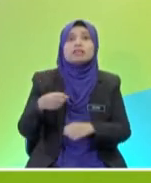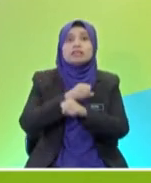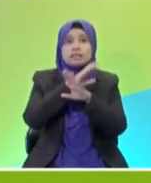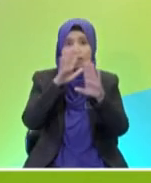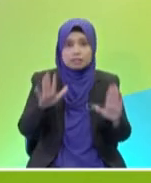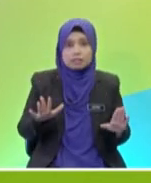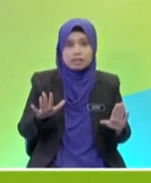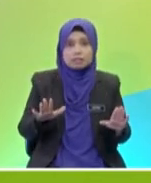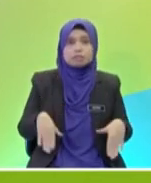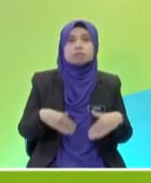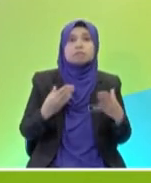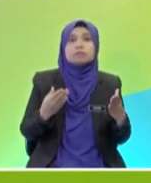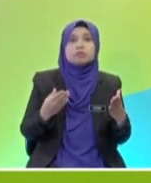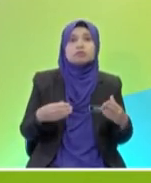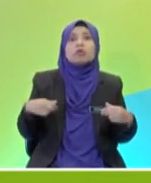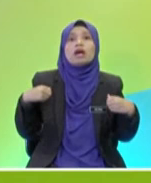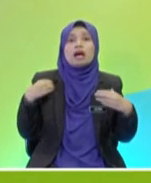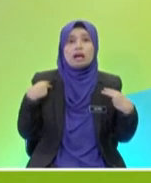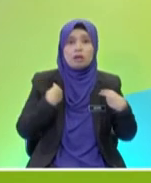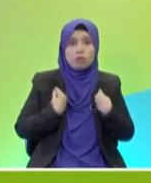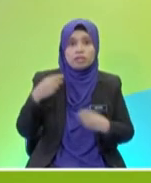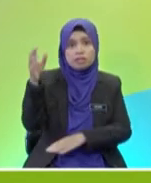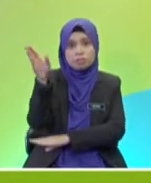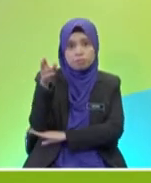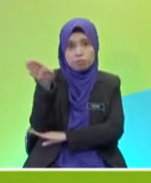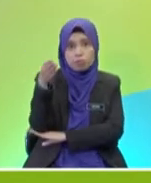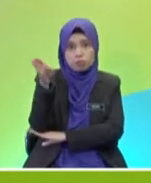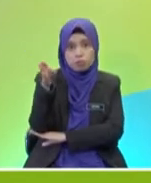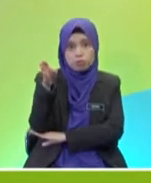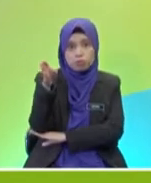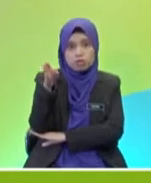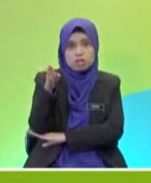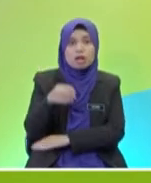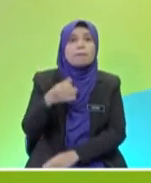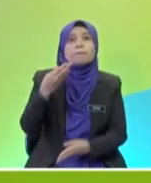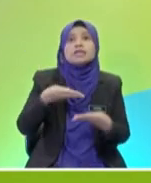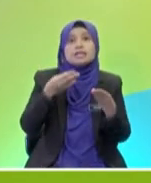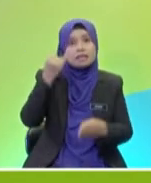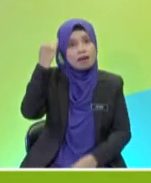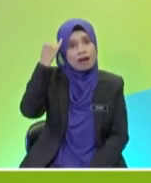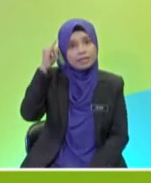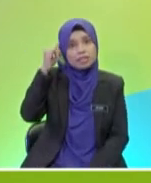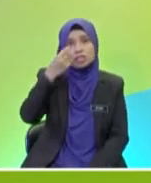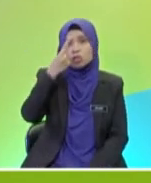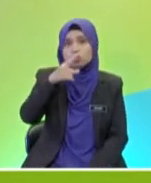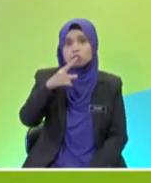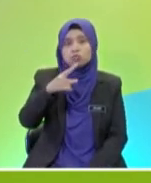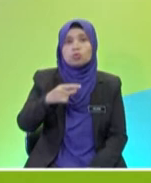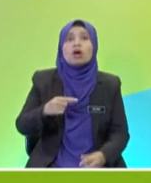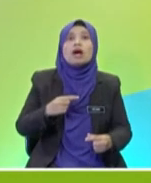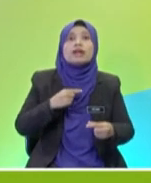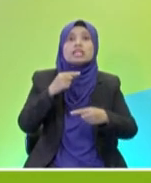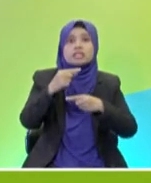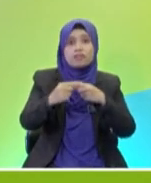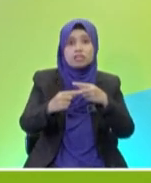caused the threat of extinction to animals and plants. And pupils are able to generate ideas on the environment of preservation and conservation